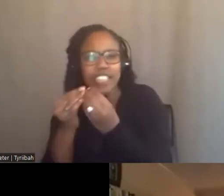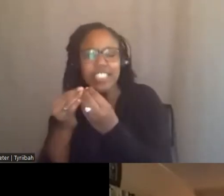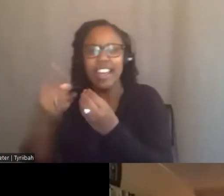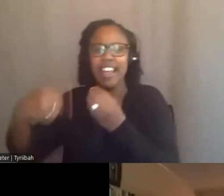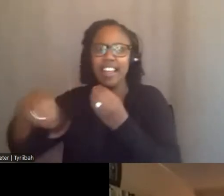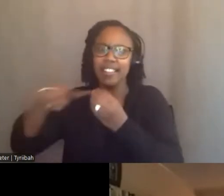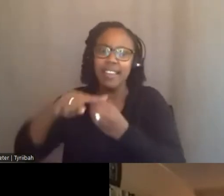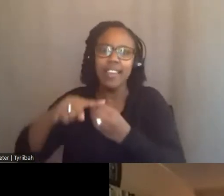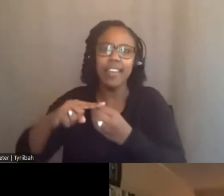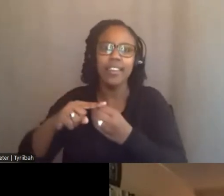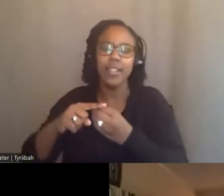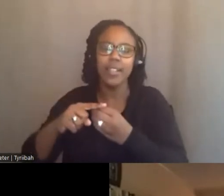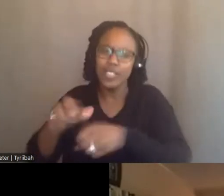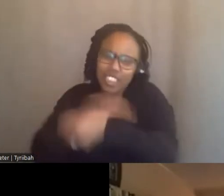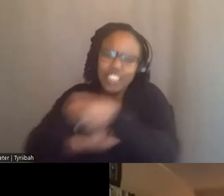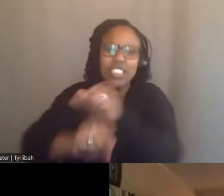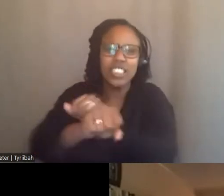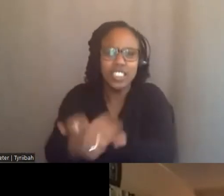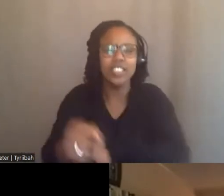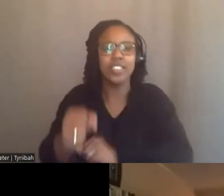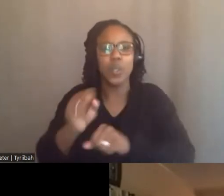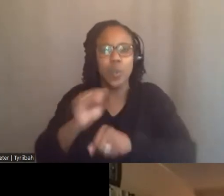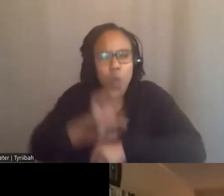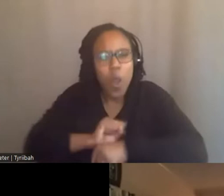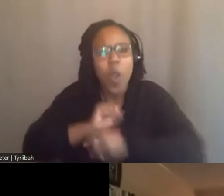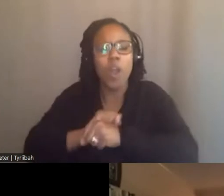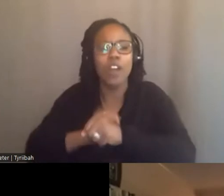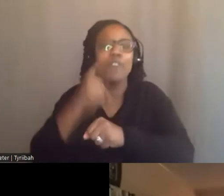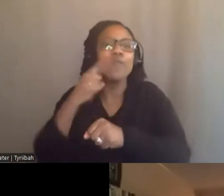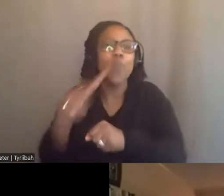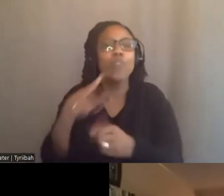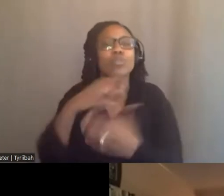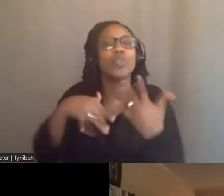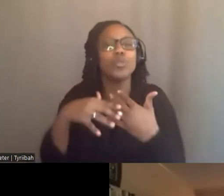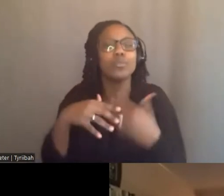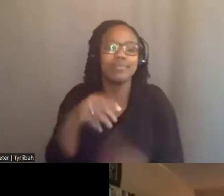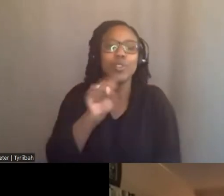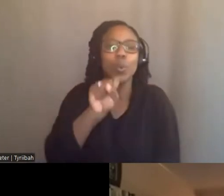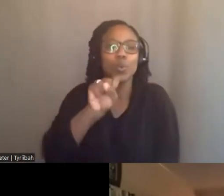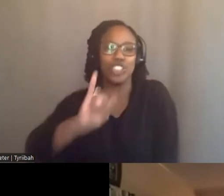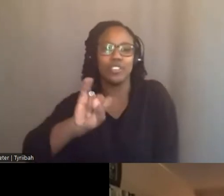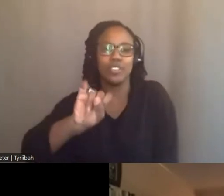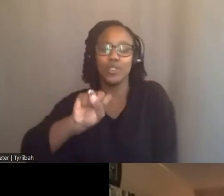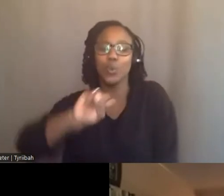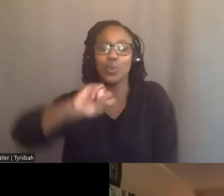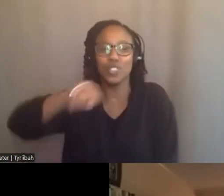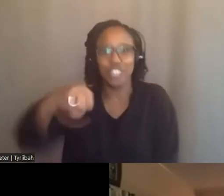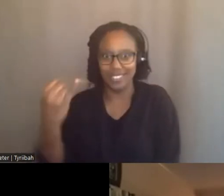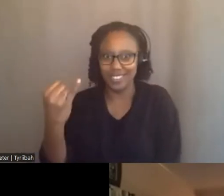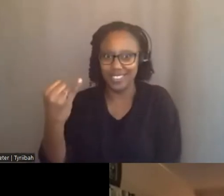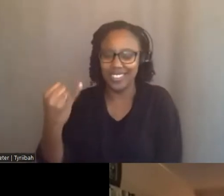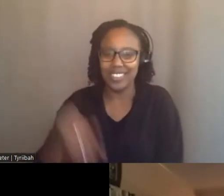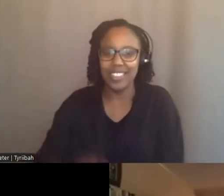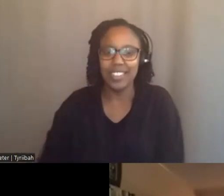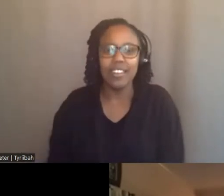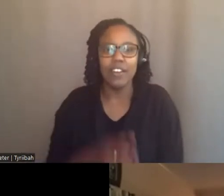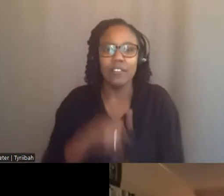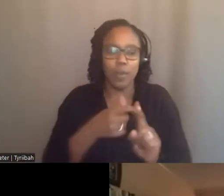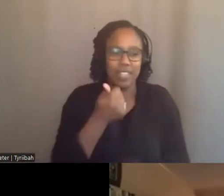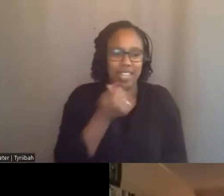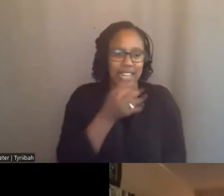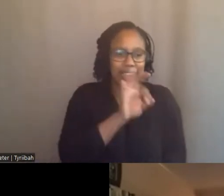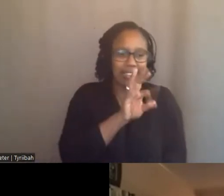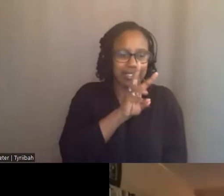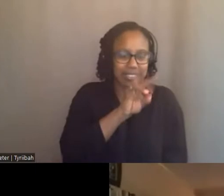one of the greatest stories of the social movements of the 1960s and 70s, and also one that